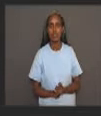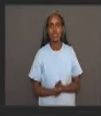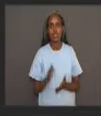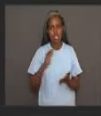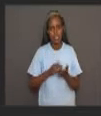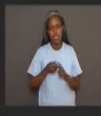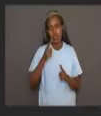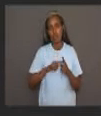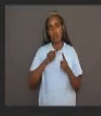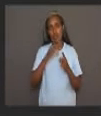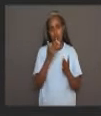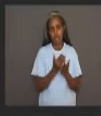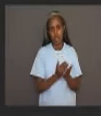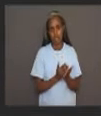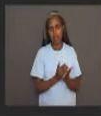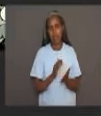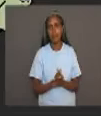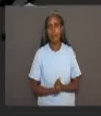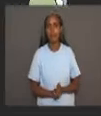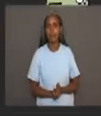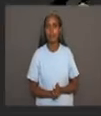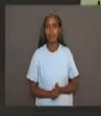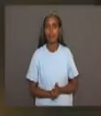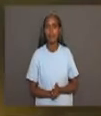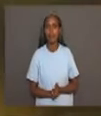Let's get back to our lesson.